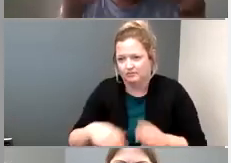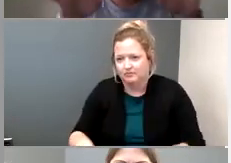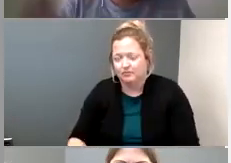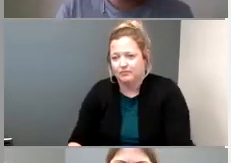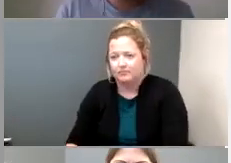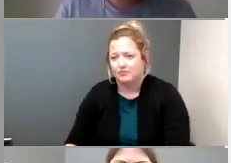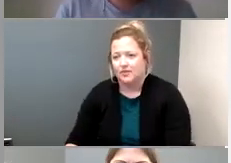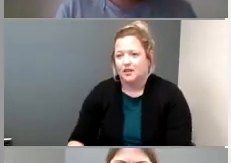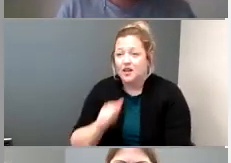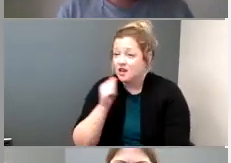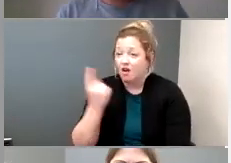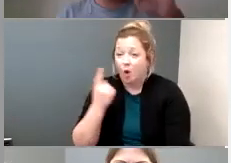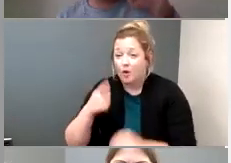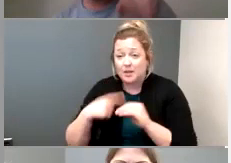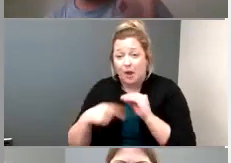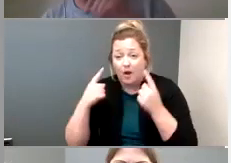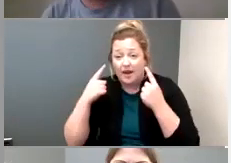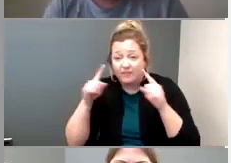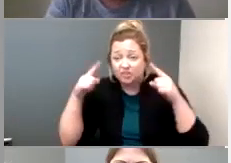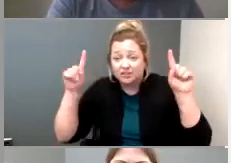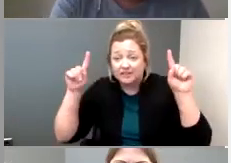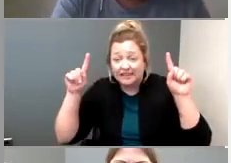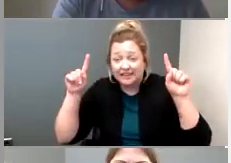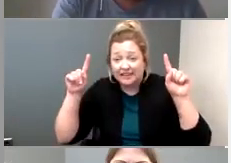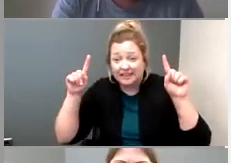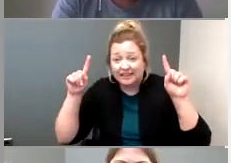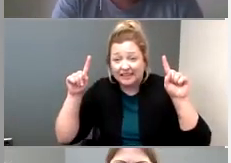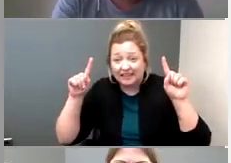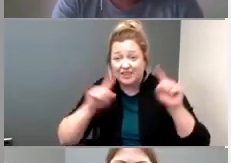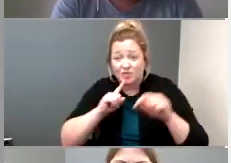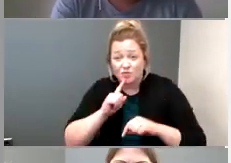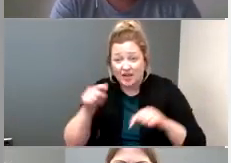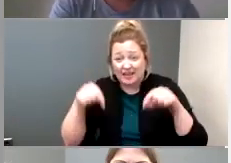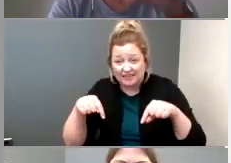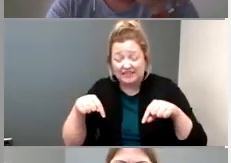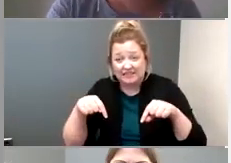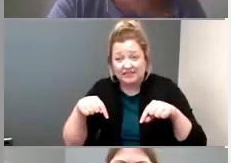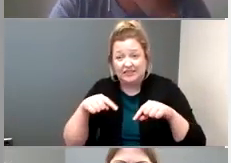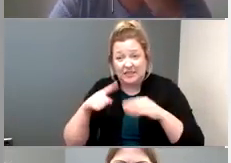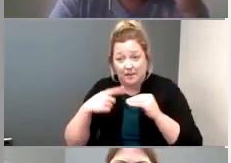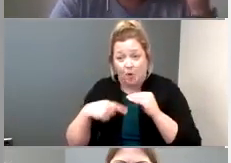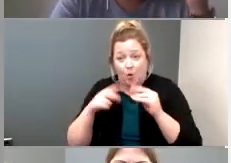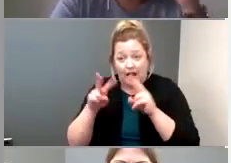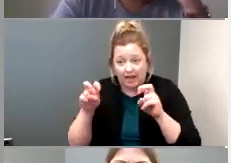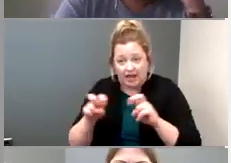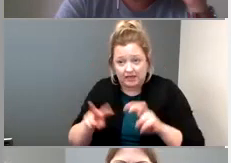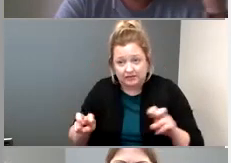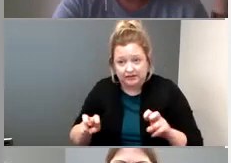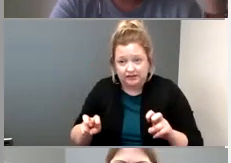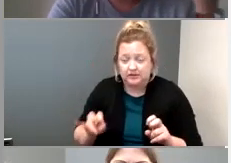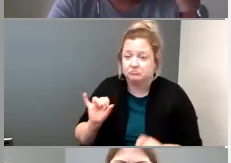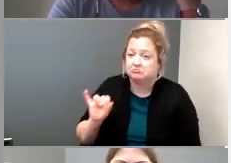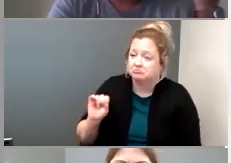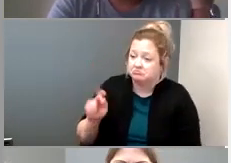bothered about analyzing those things. So essentially that is something. Okay, cool. Thank you. Yes, welcome. Okay, so that